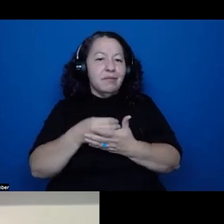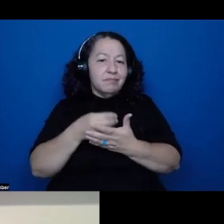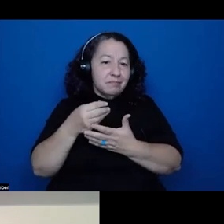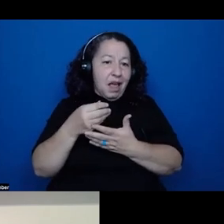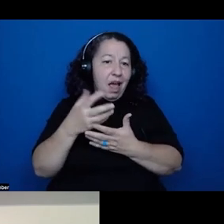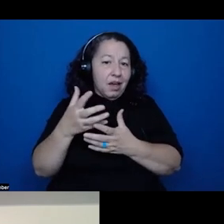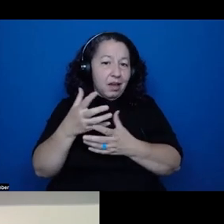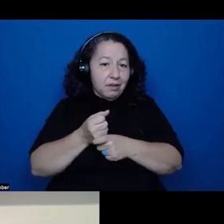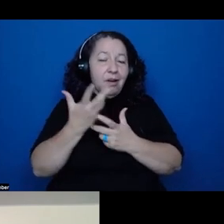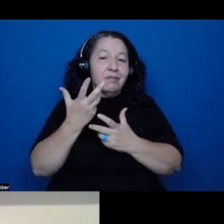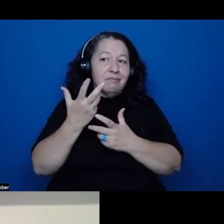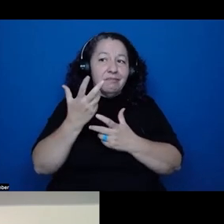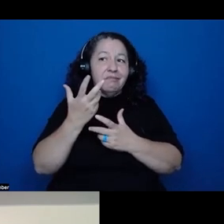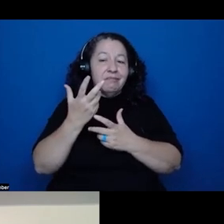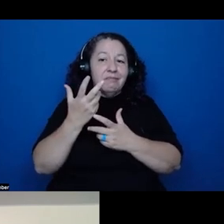that because also